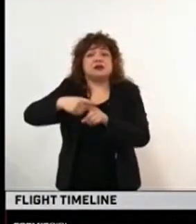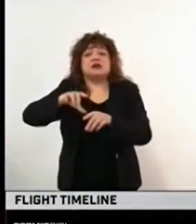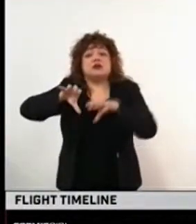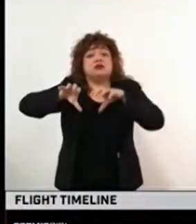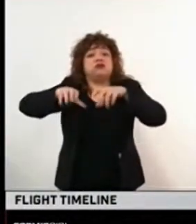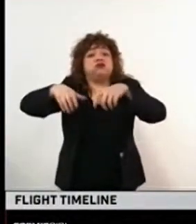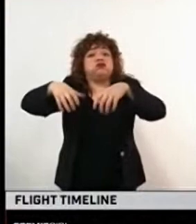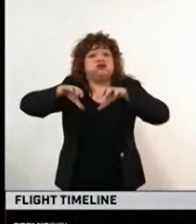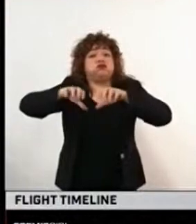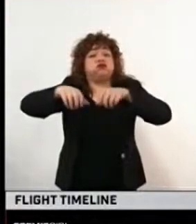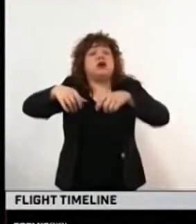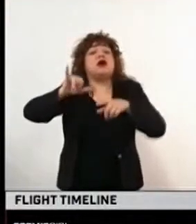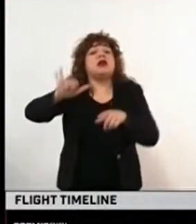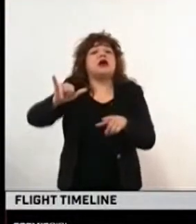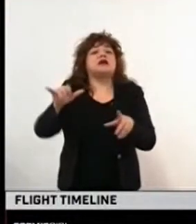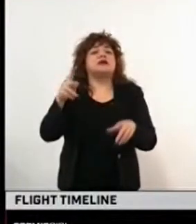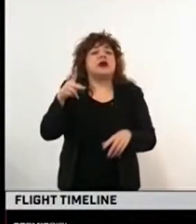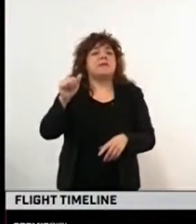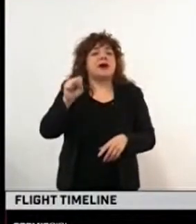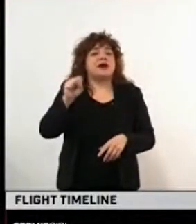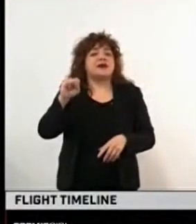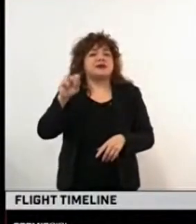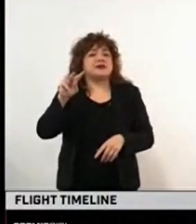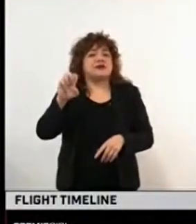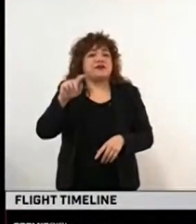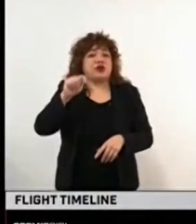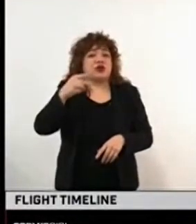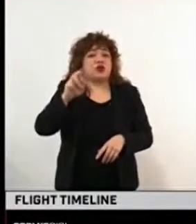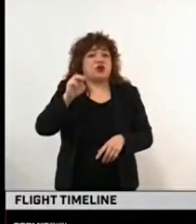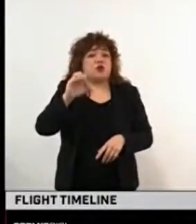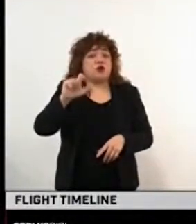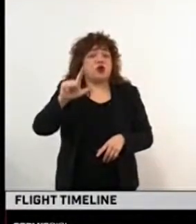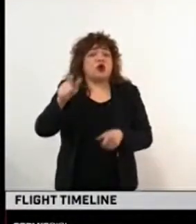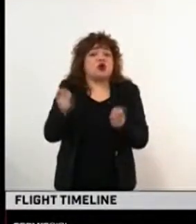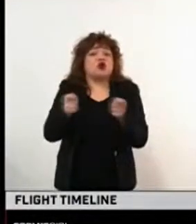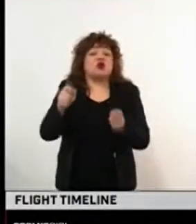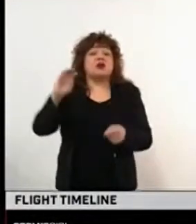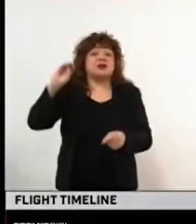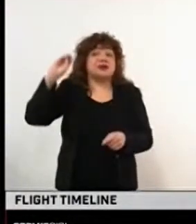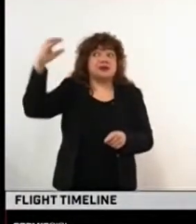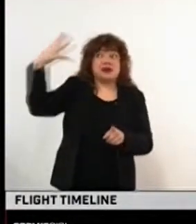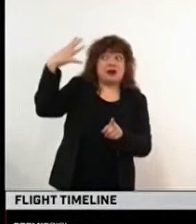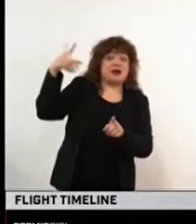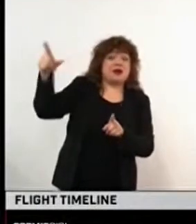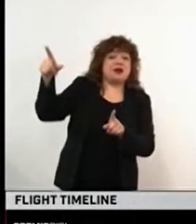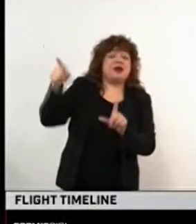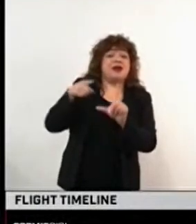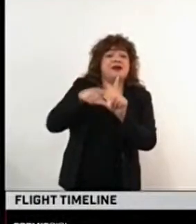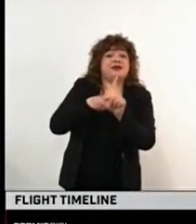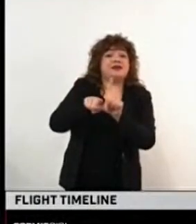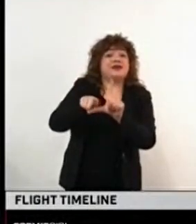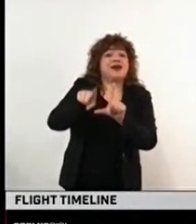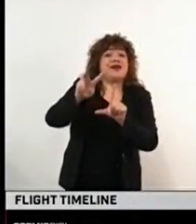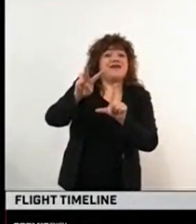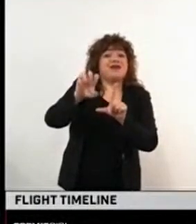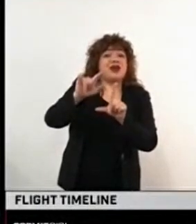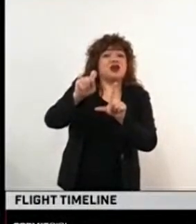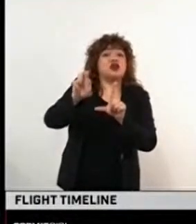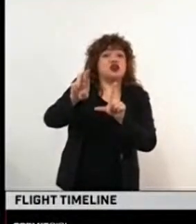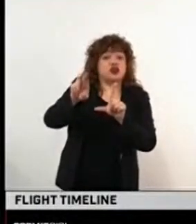call passive thermal control. So with respect to the position of the sun vector, we want to make sure that components on that second stage and